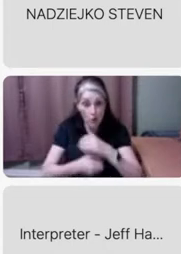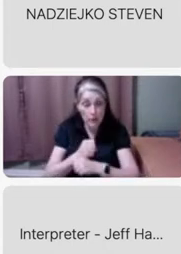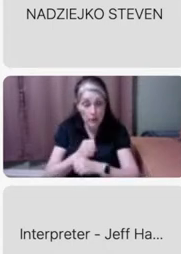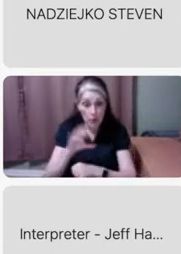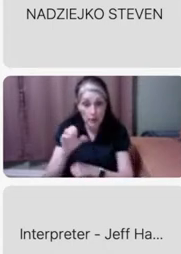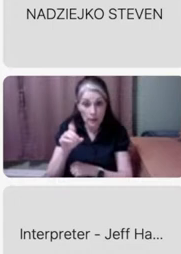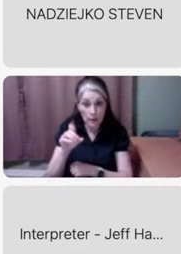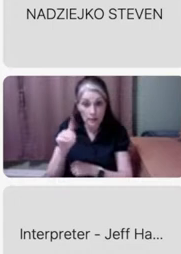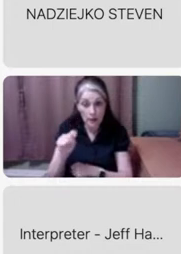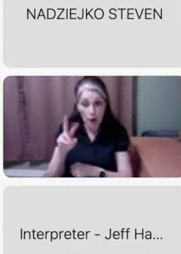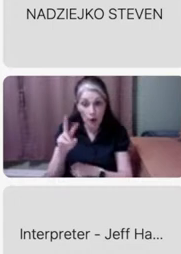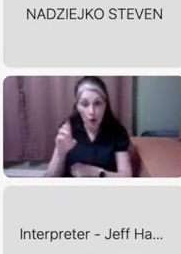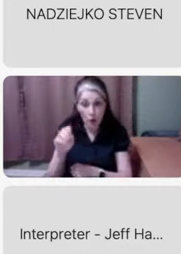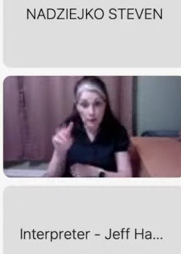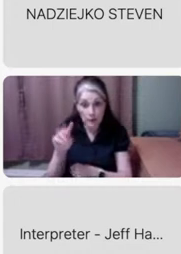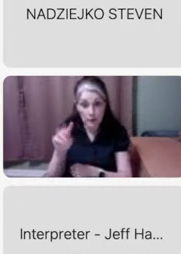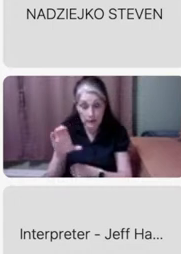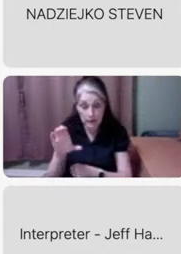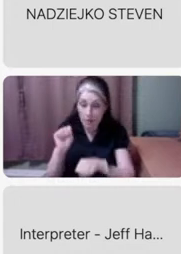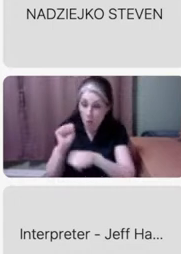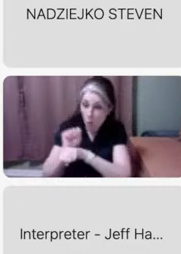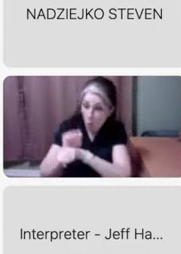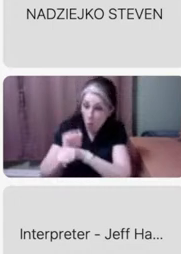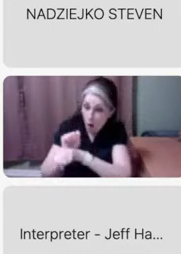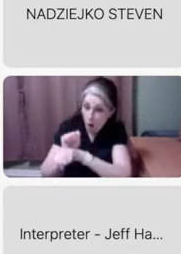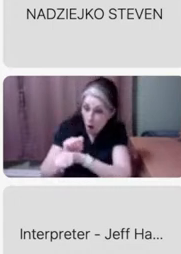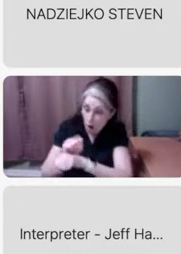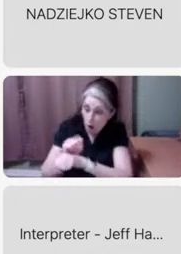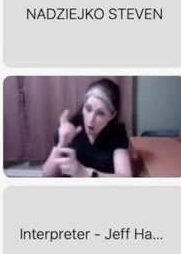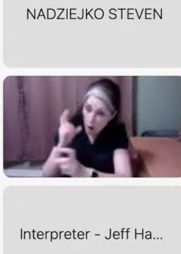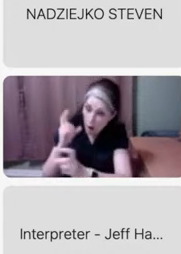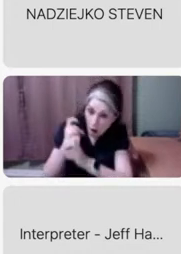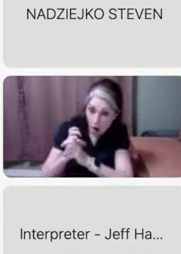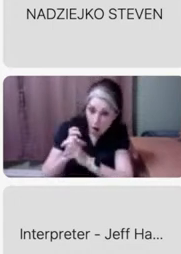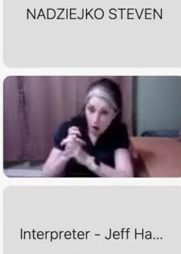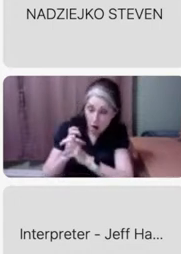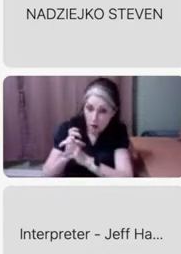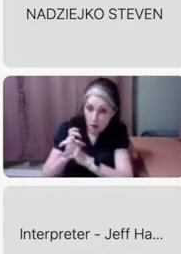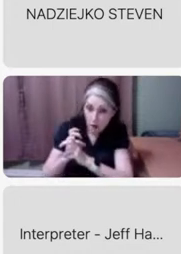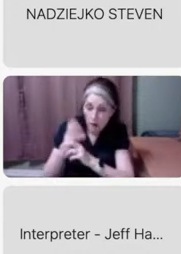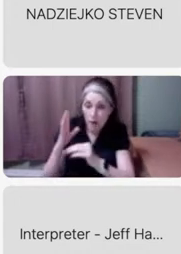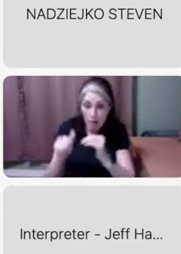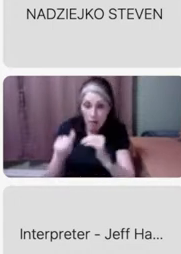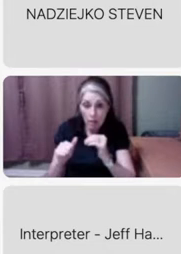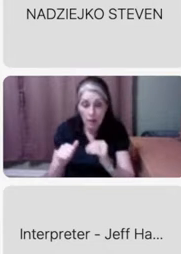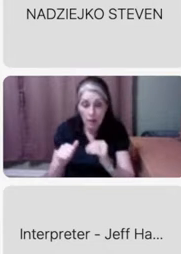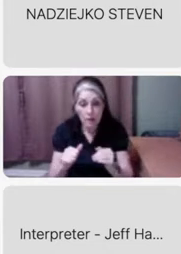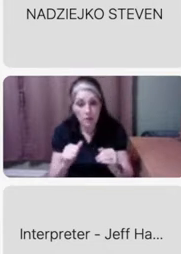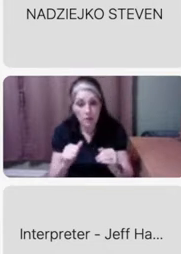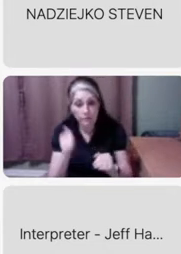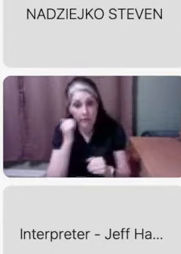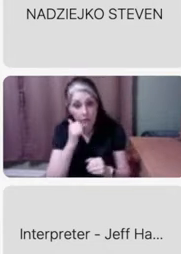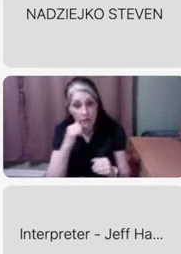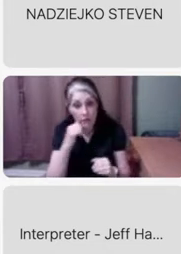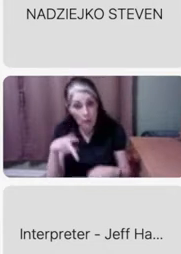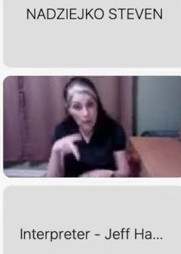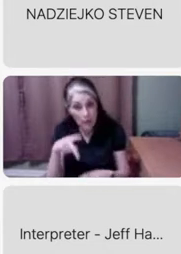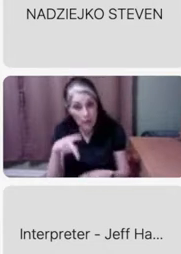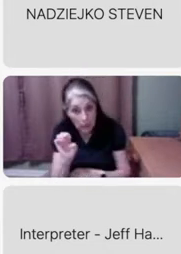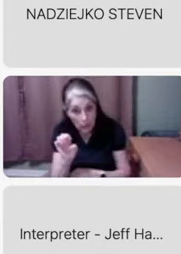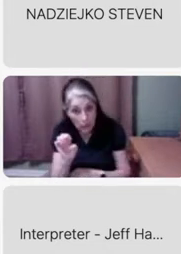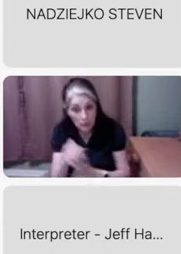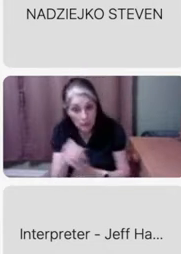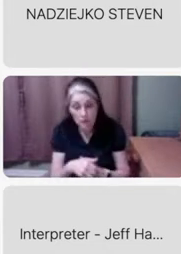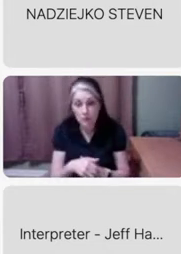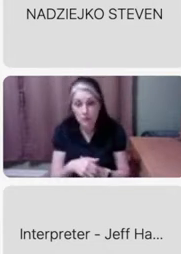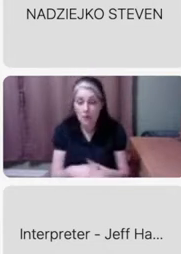they work actually harder than they do in regular pe they have to run the mile they